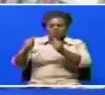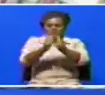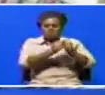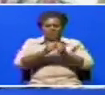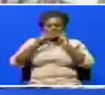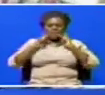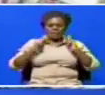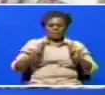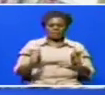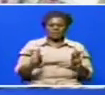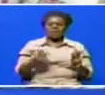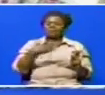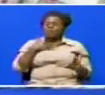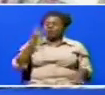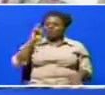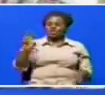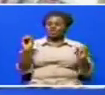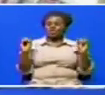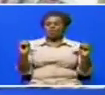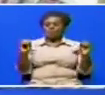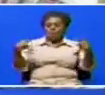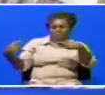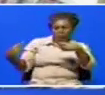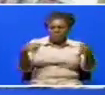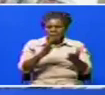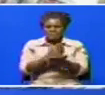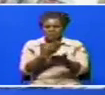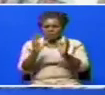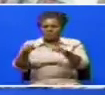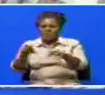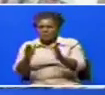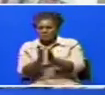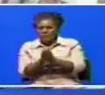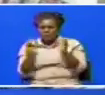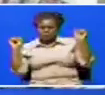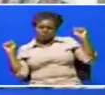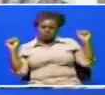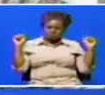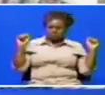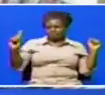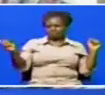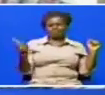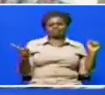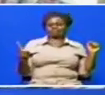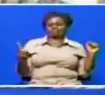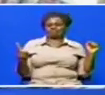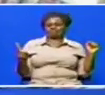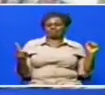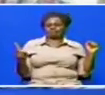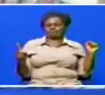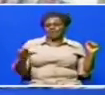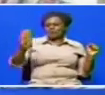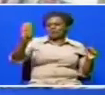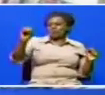harmony. We don't wish to see these squabbles between farmers and herders every other day. As for